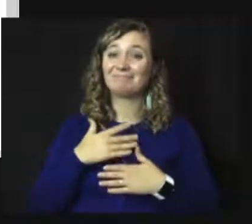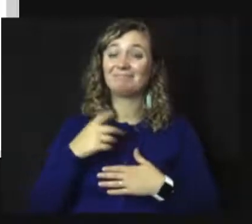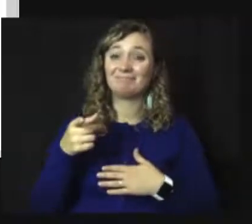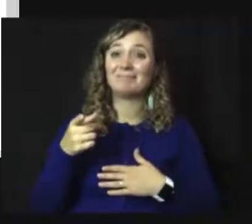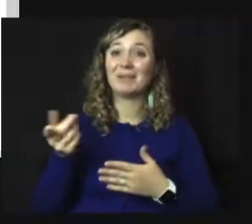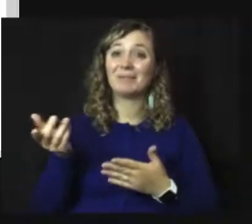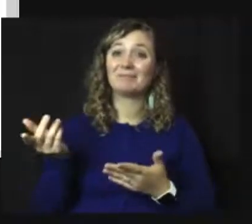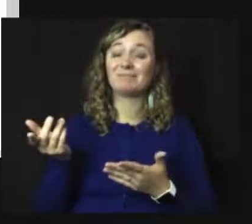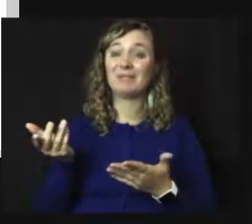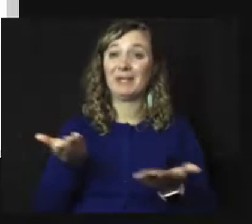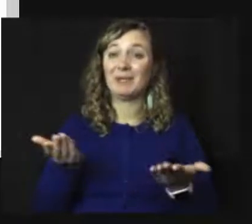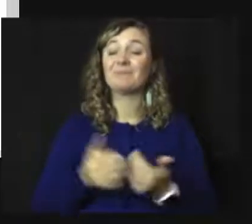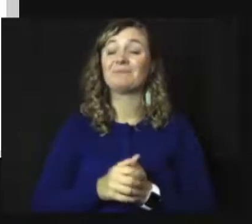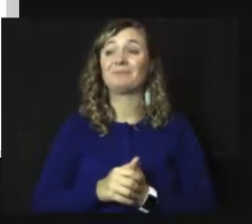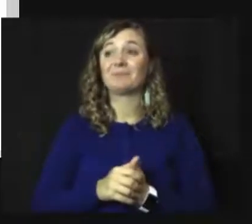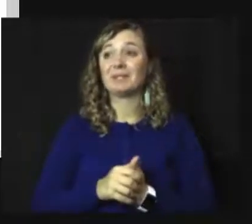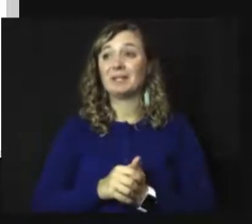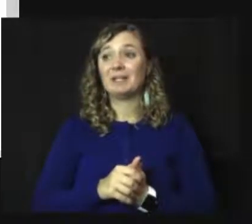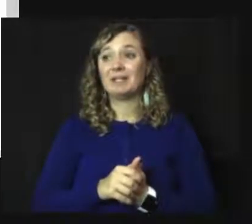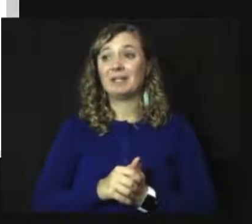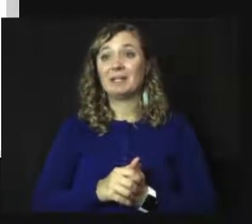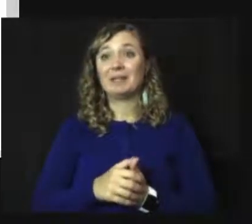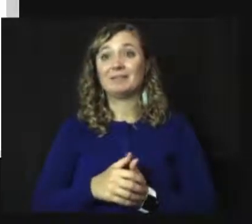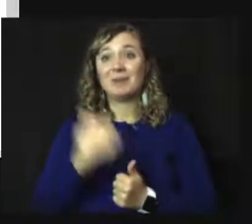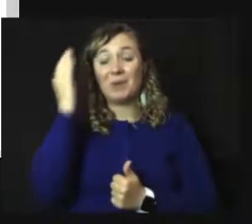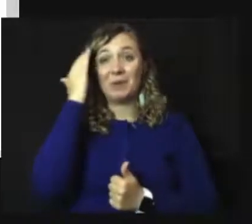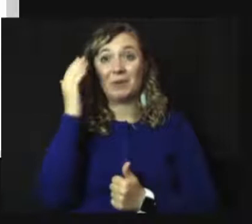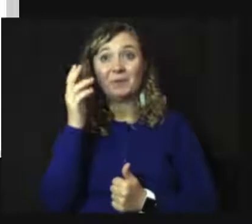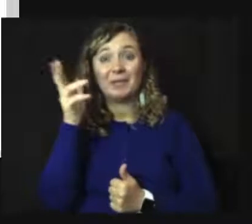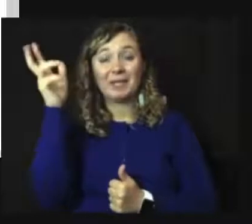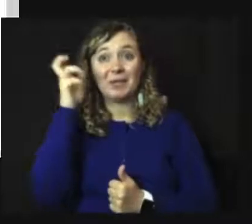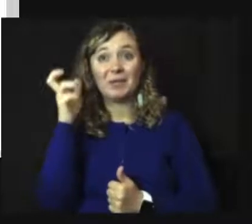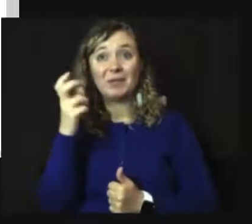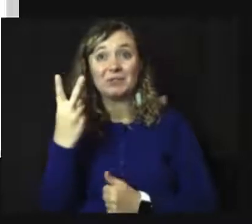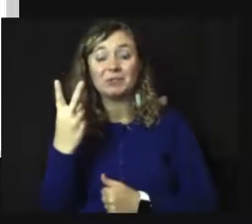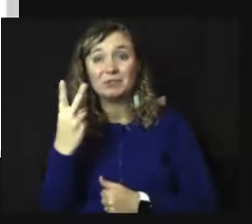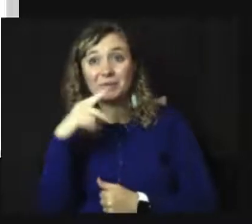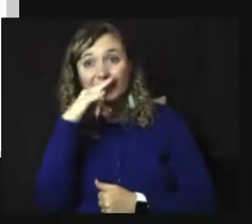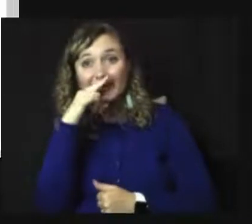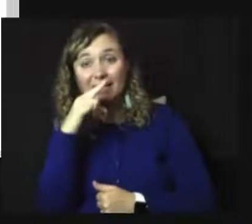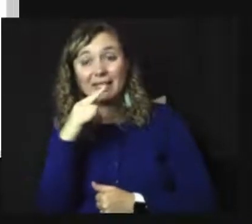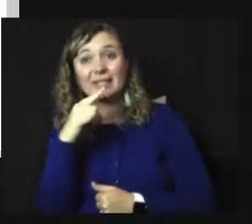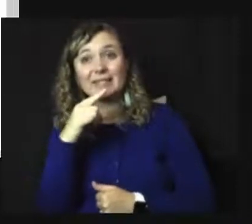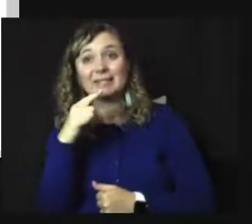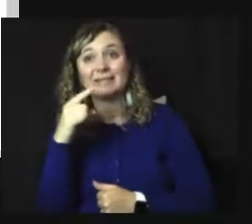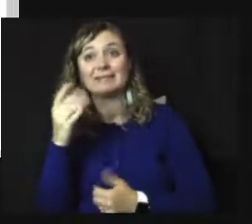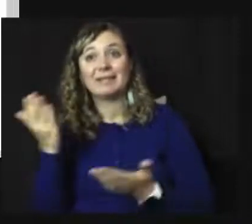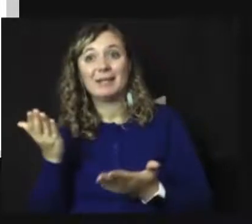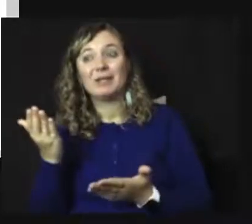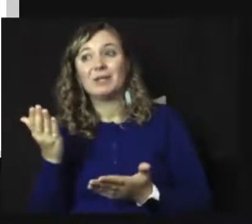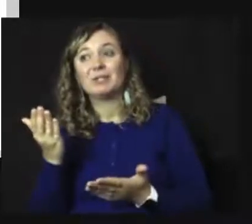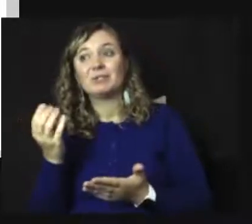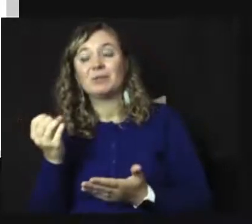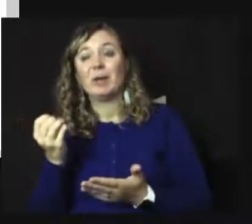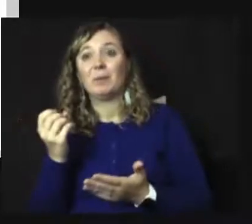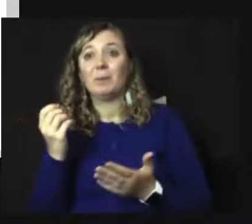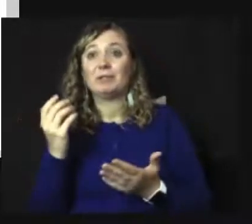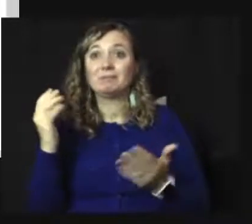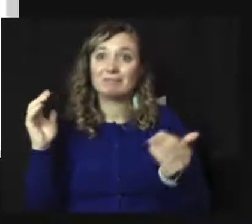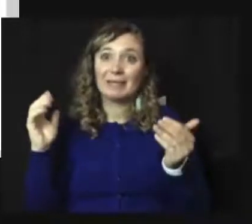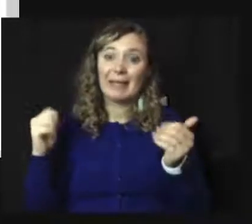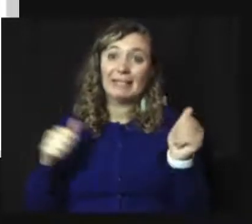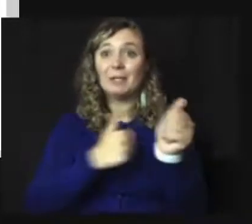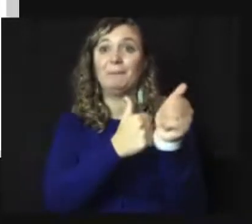have, as you can hear, 2 small kids at home. So I will be catching up on a lot of the panels later. So I haven't watched them all yet,